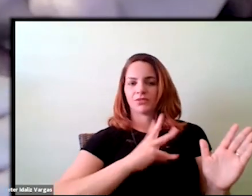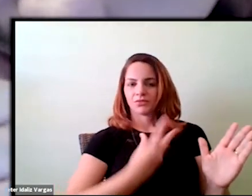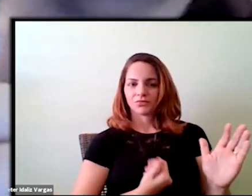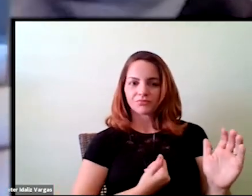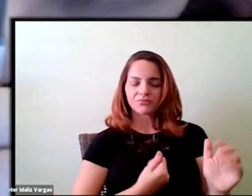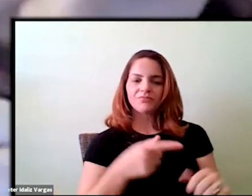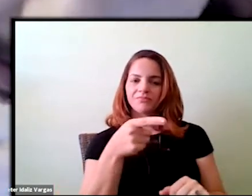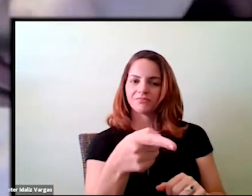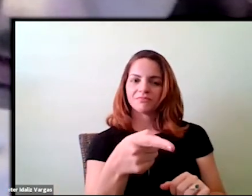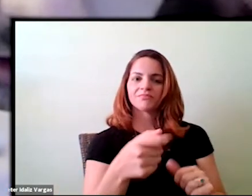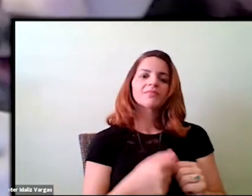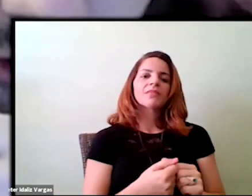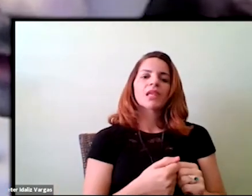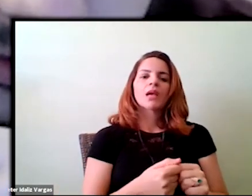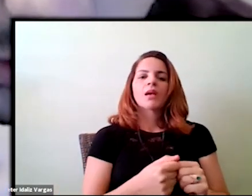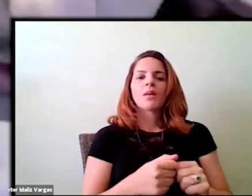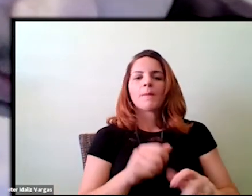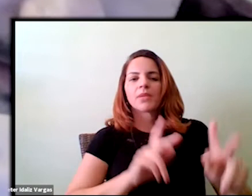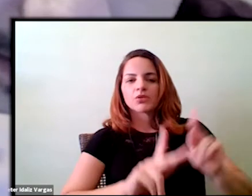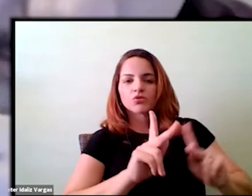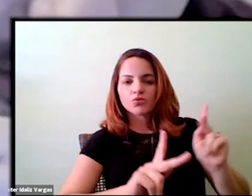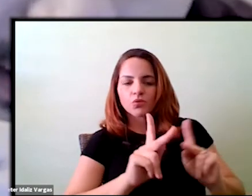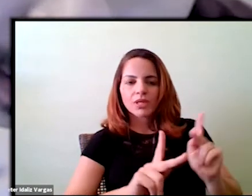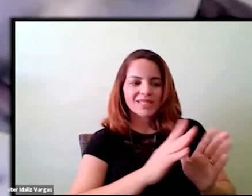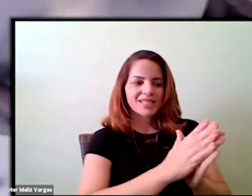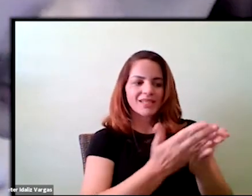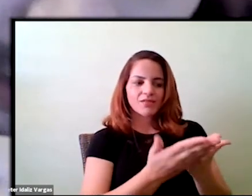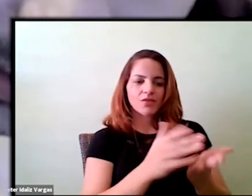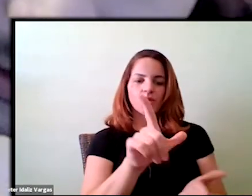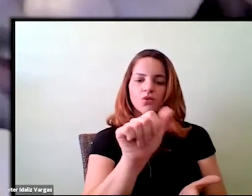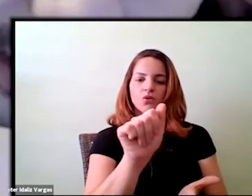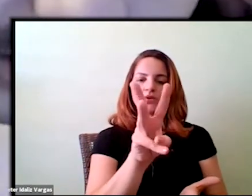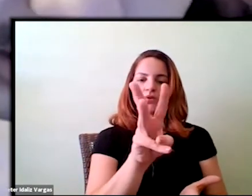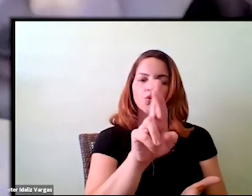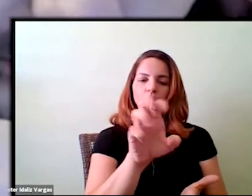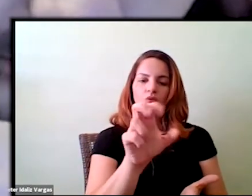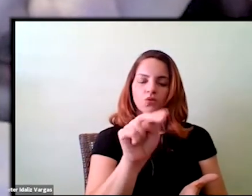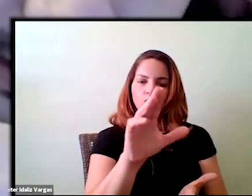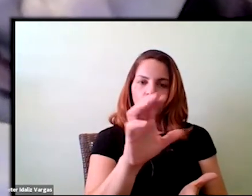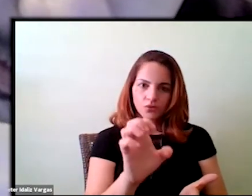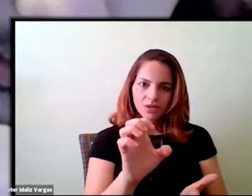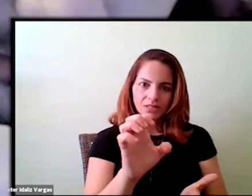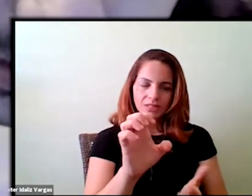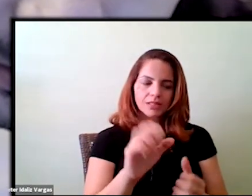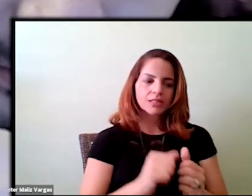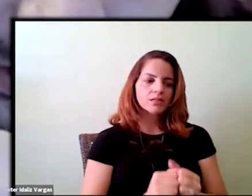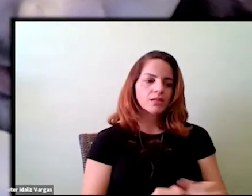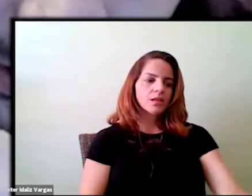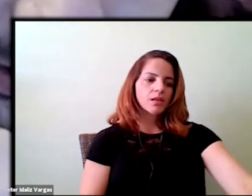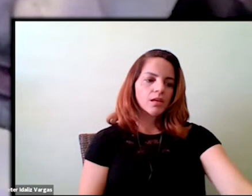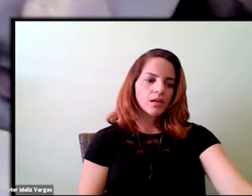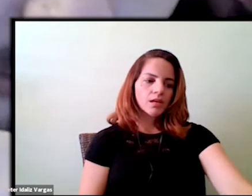Stokes. And Translocas focuses on drag and transgender performance and